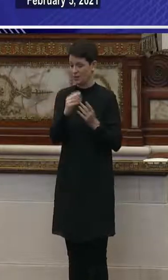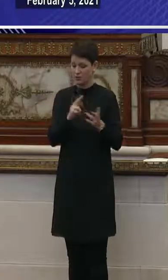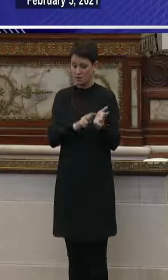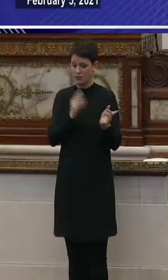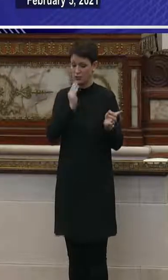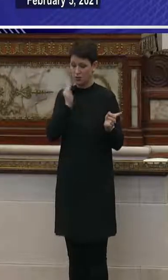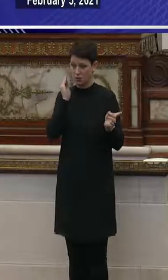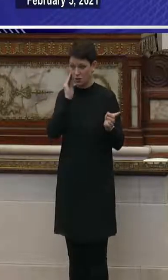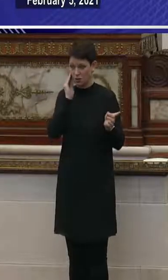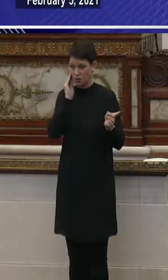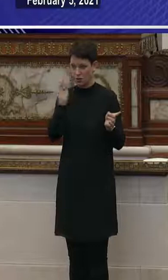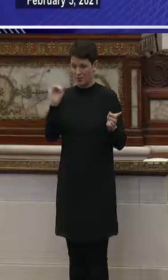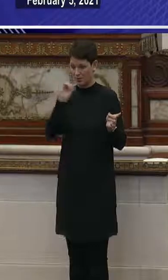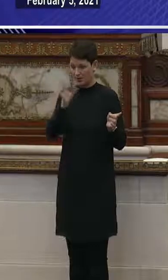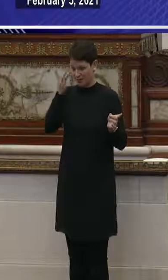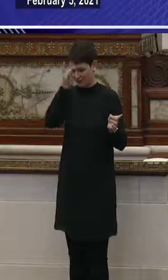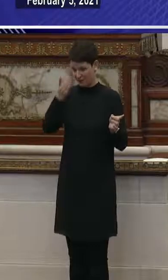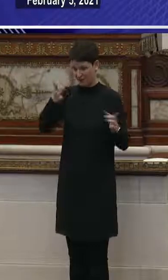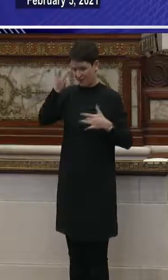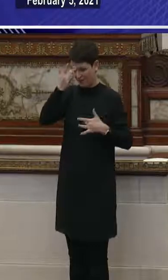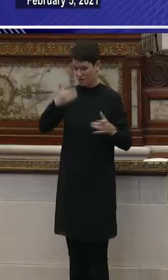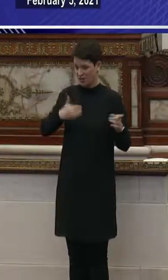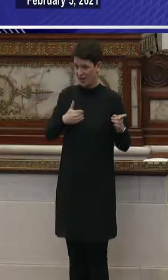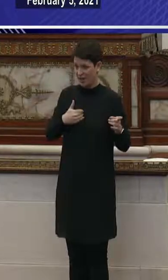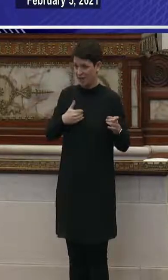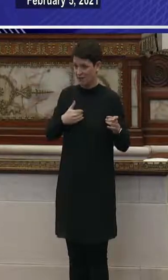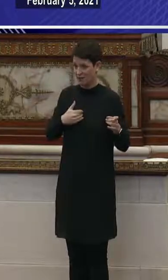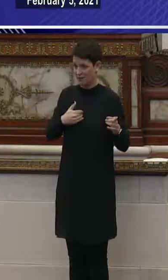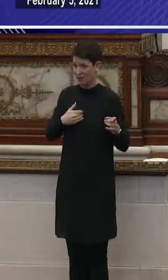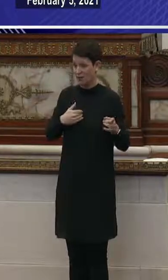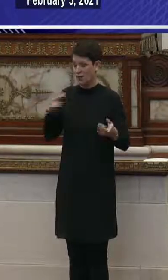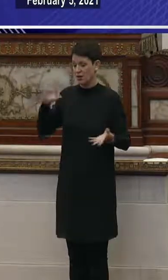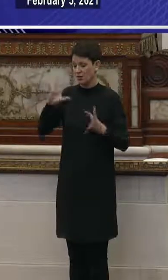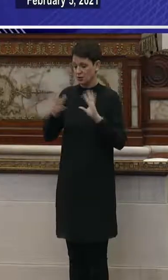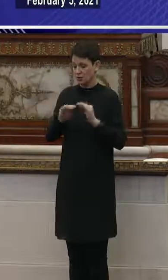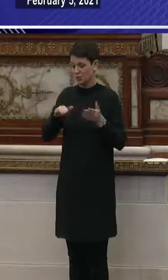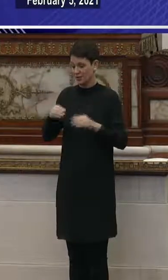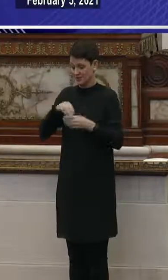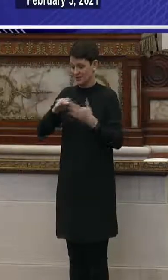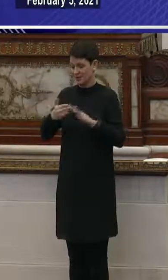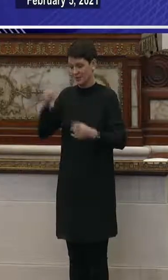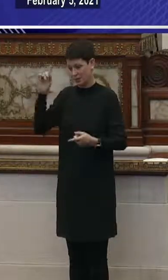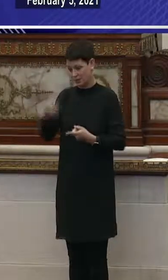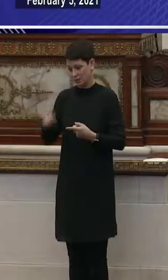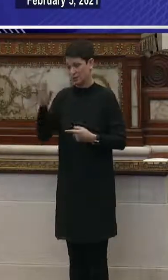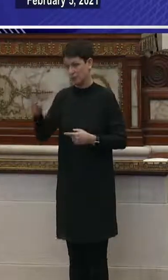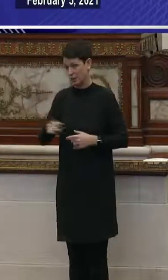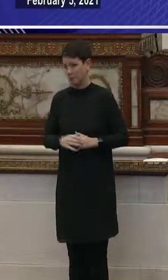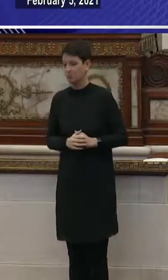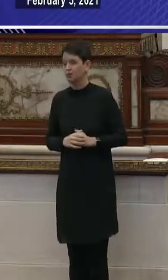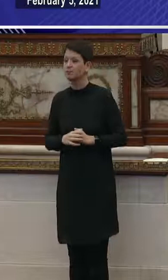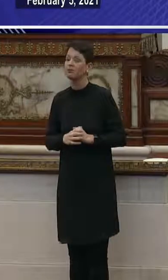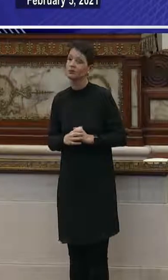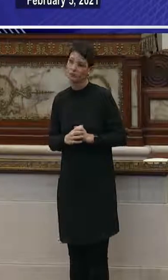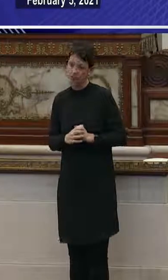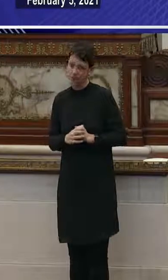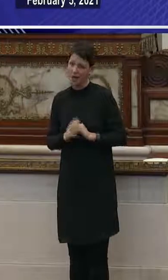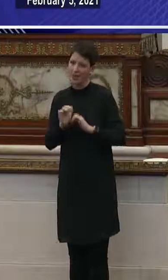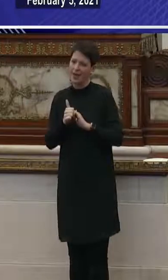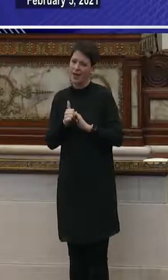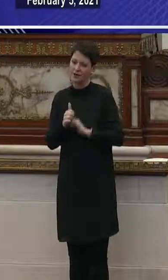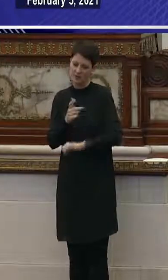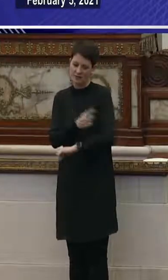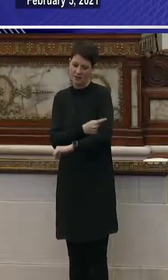get infection, we've greatly cut down on our total deaths in the city. Okay, how does the